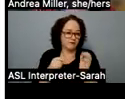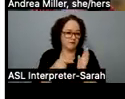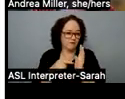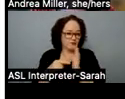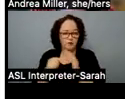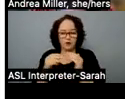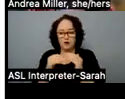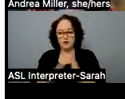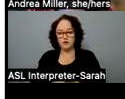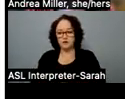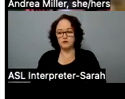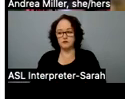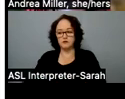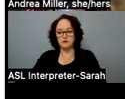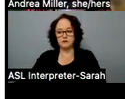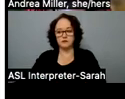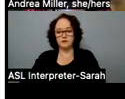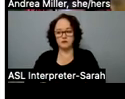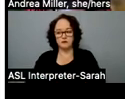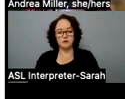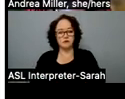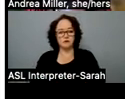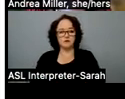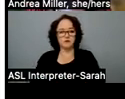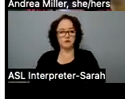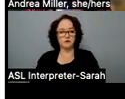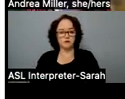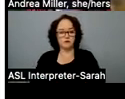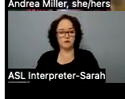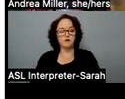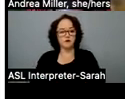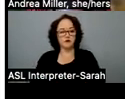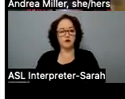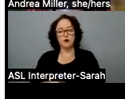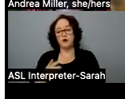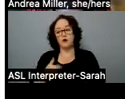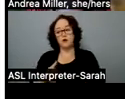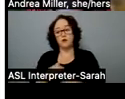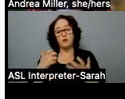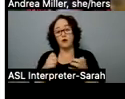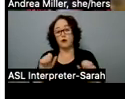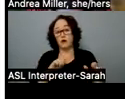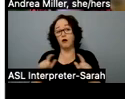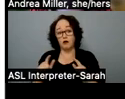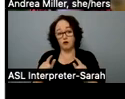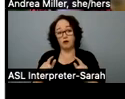Some other things, if you want to go to the next slide about housing, we wanted all of our housing to,